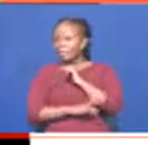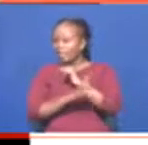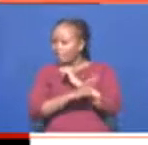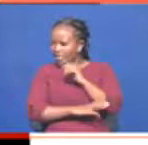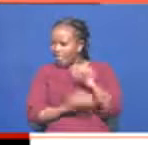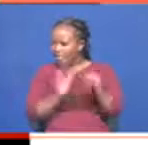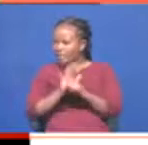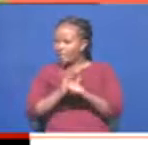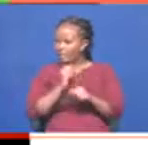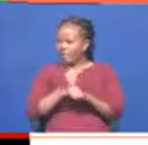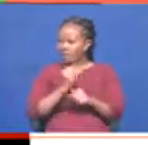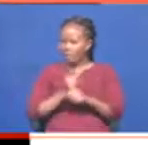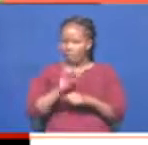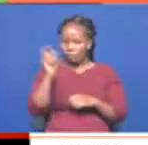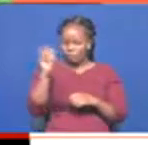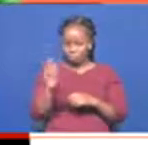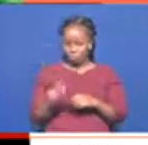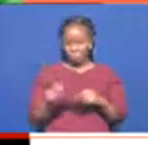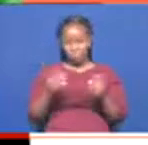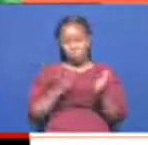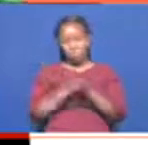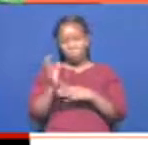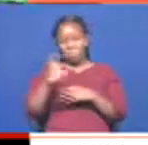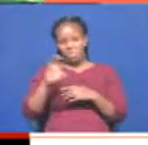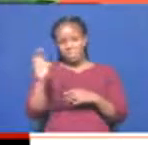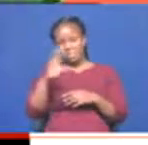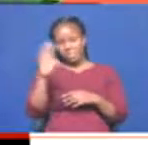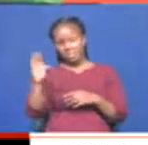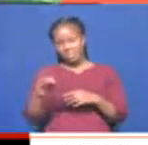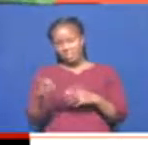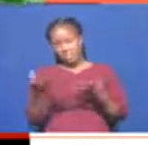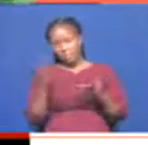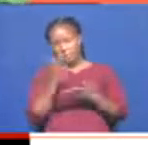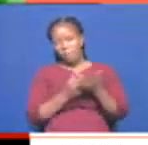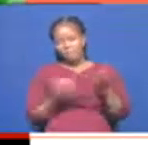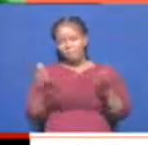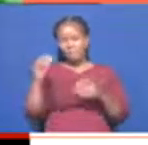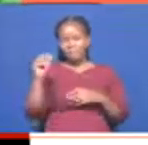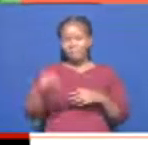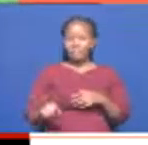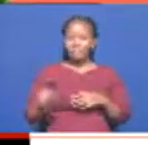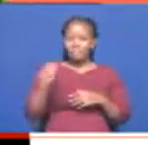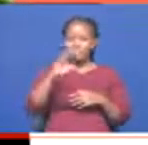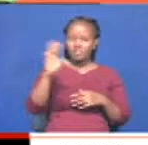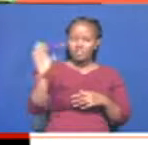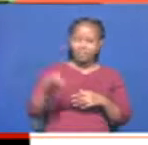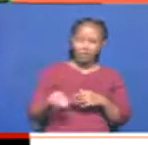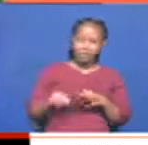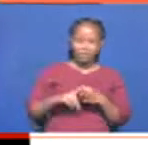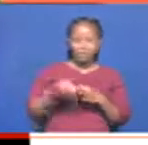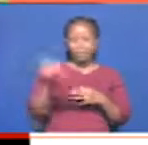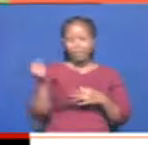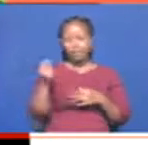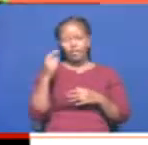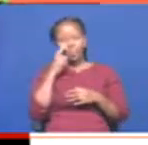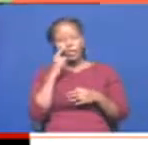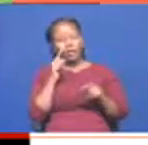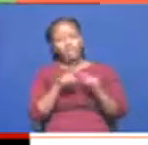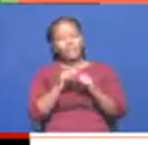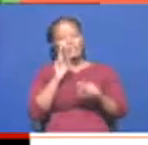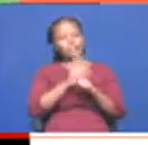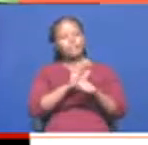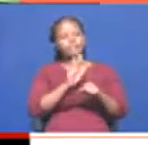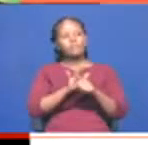the region, within the East African region. Some are in South Africa, others in Sudan, and many other areas in the